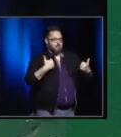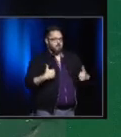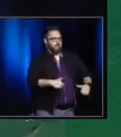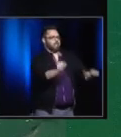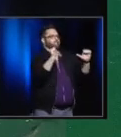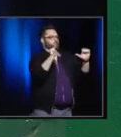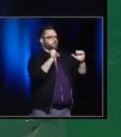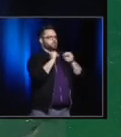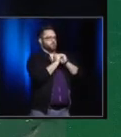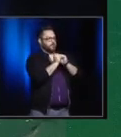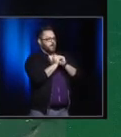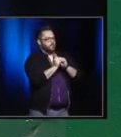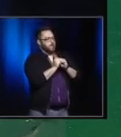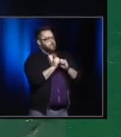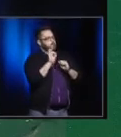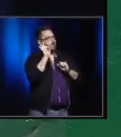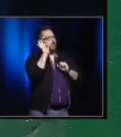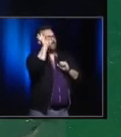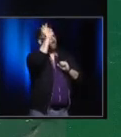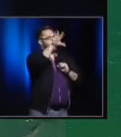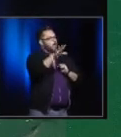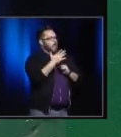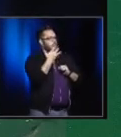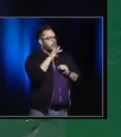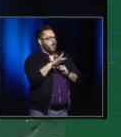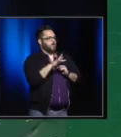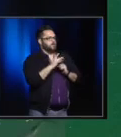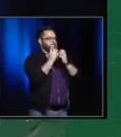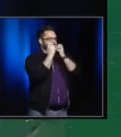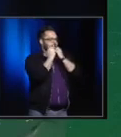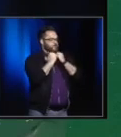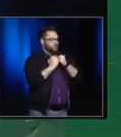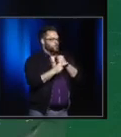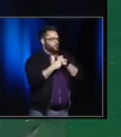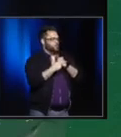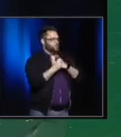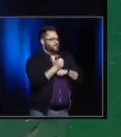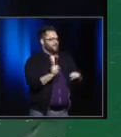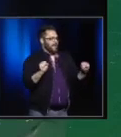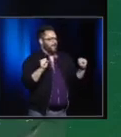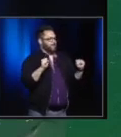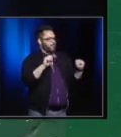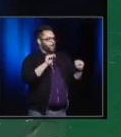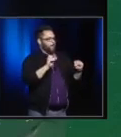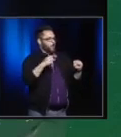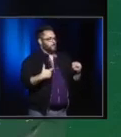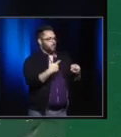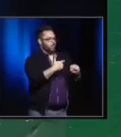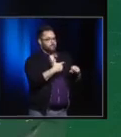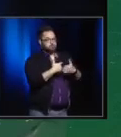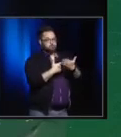and a sprinkling of luck to save the Māui dolphin, but you never know, they might make it.